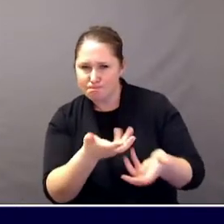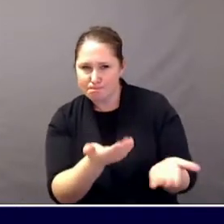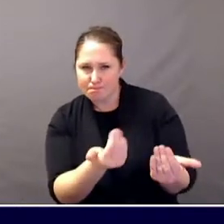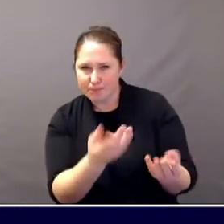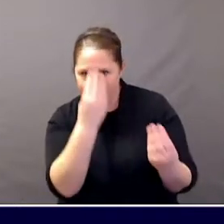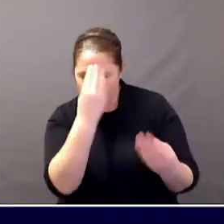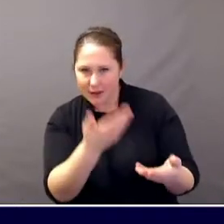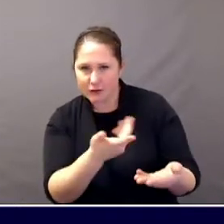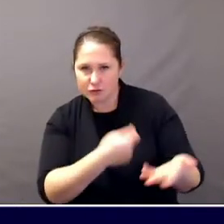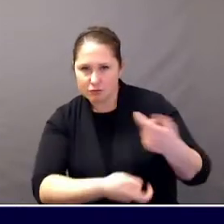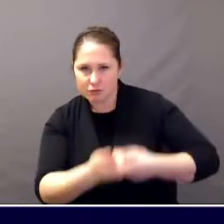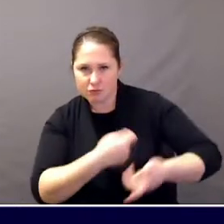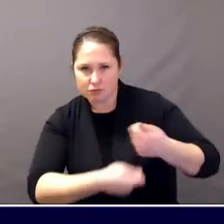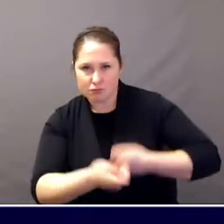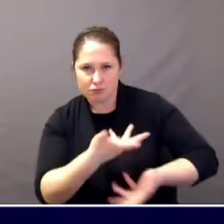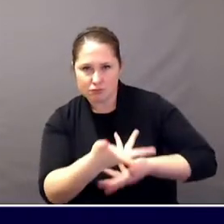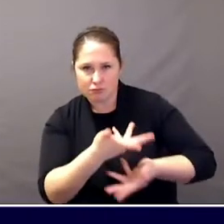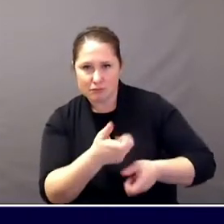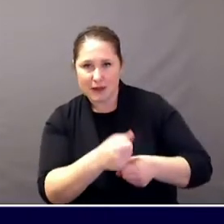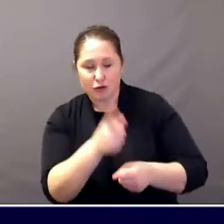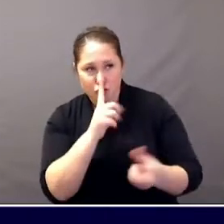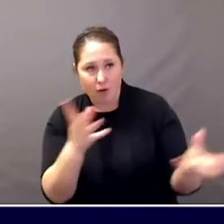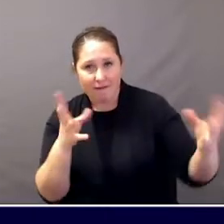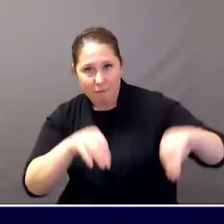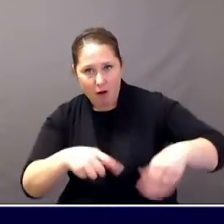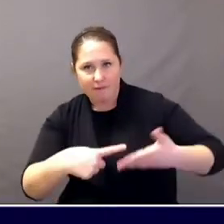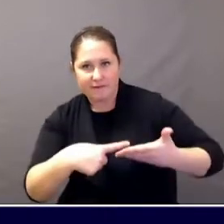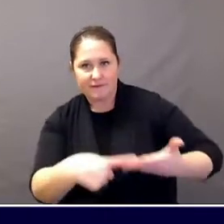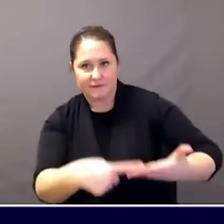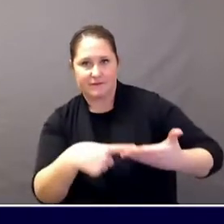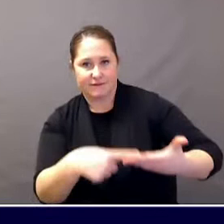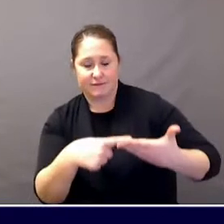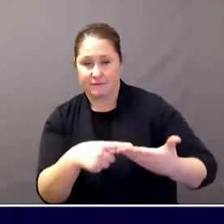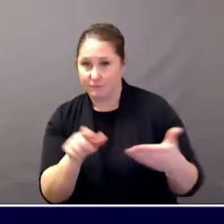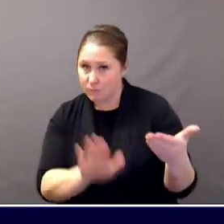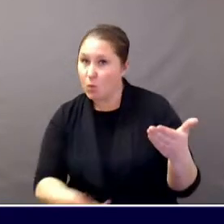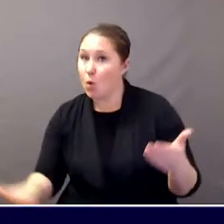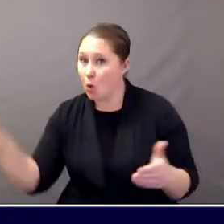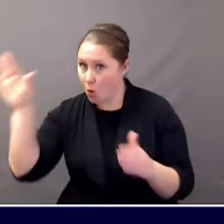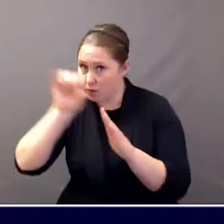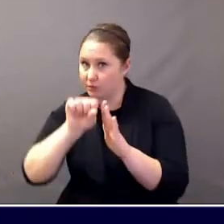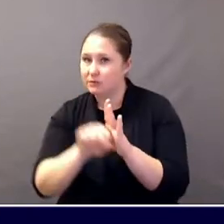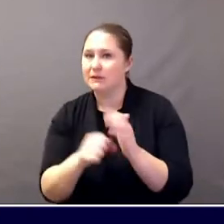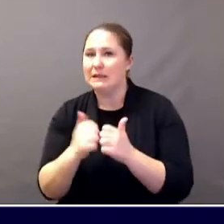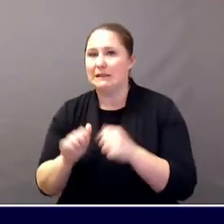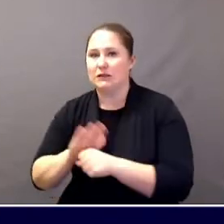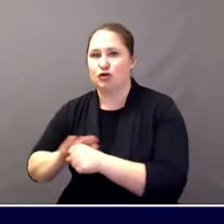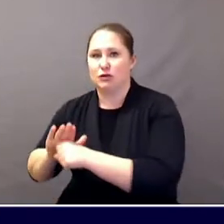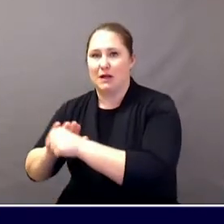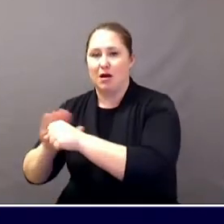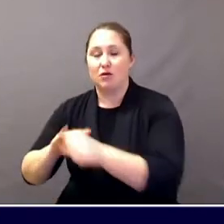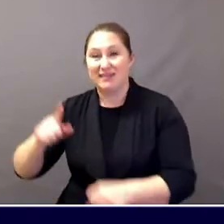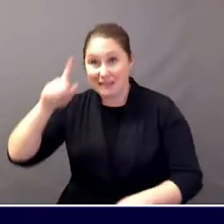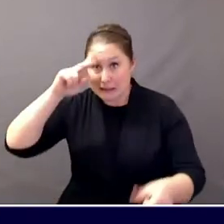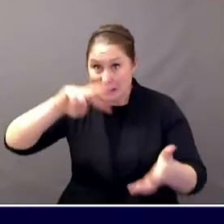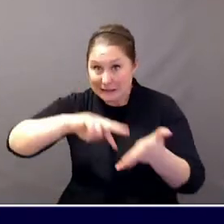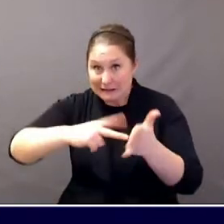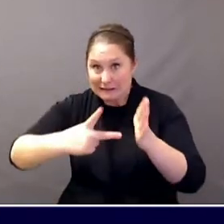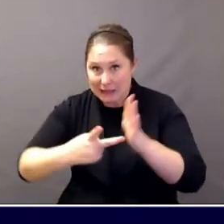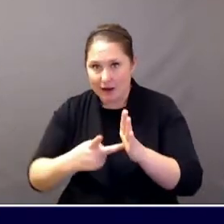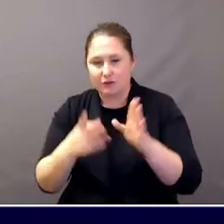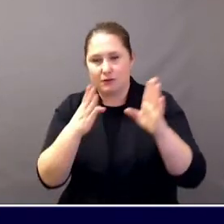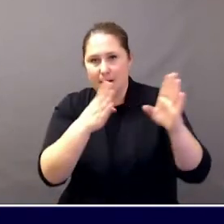York County for their local ground level take. So we're not doing this in isolation, but rather doing it deliberately with county level